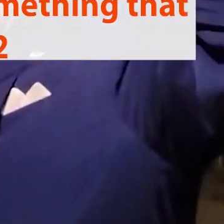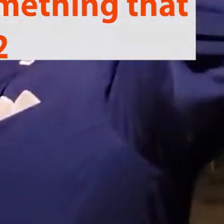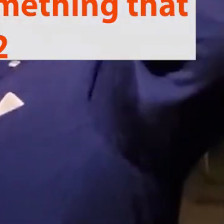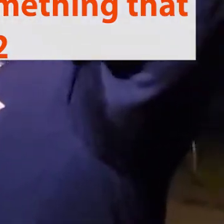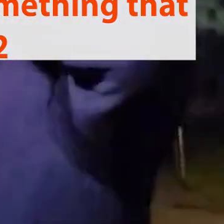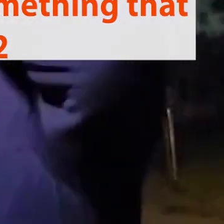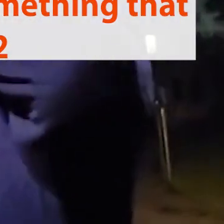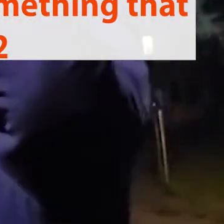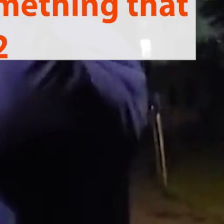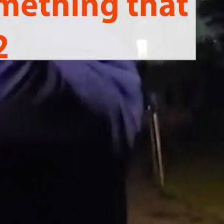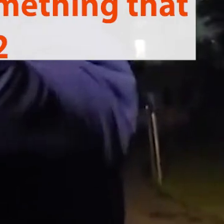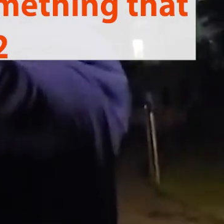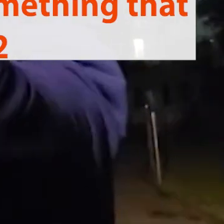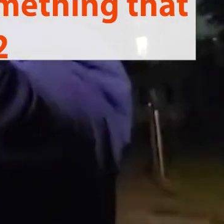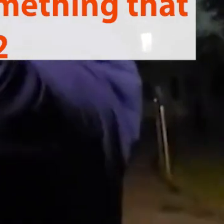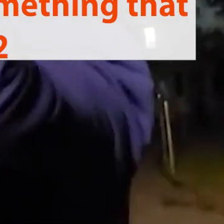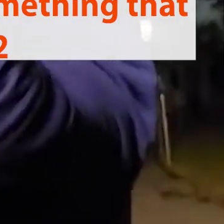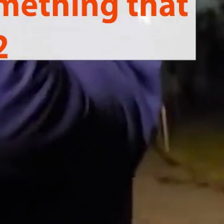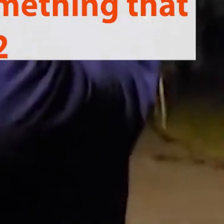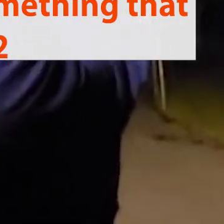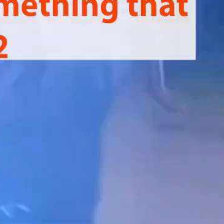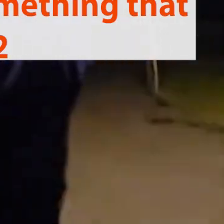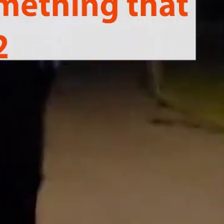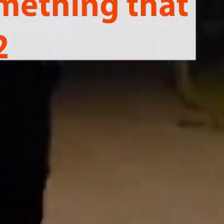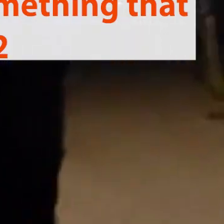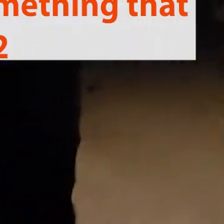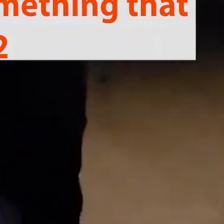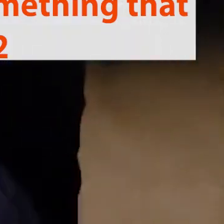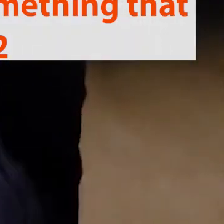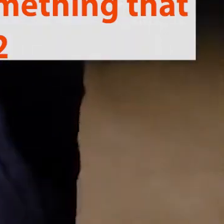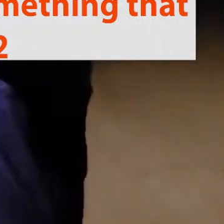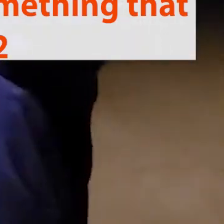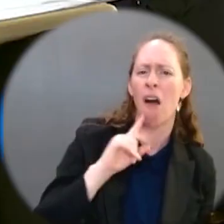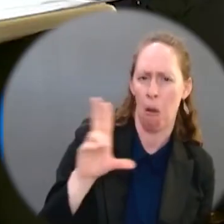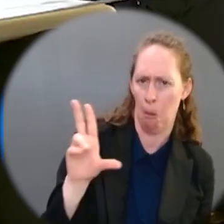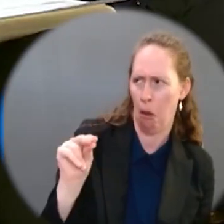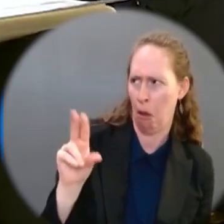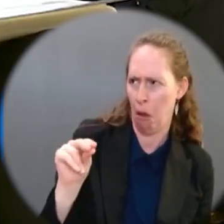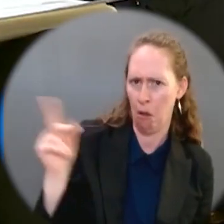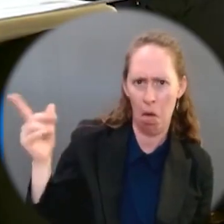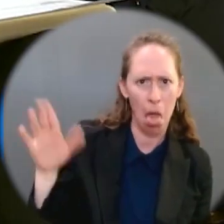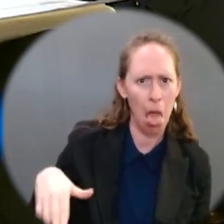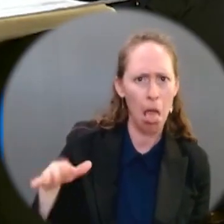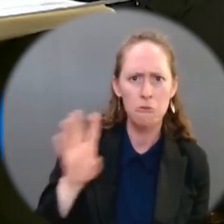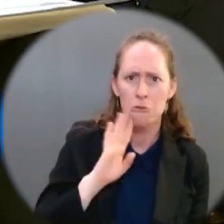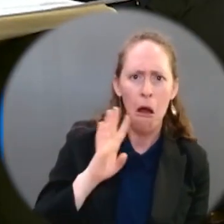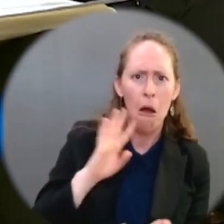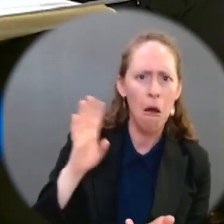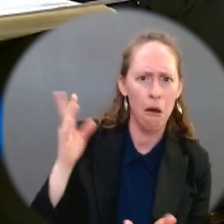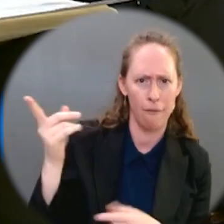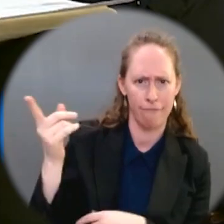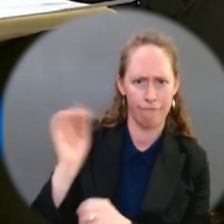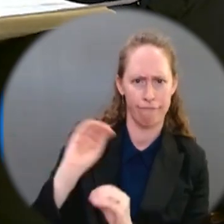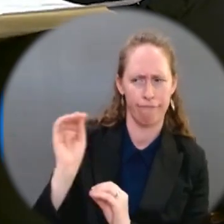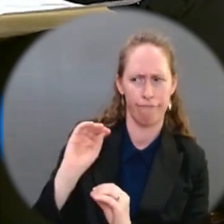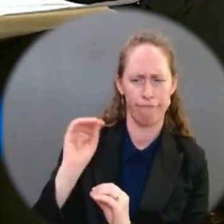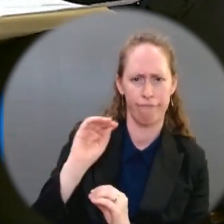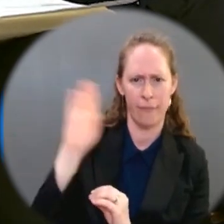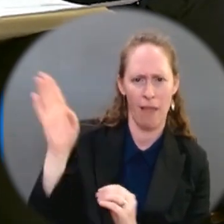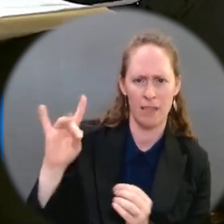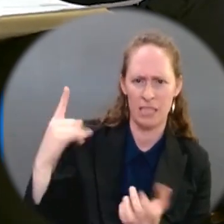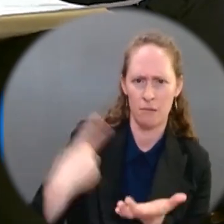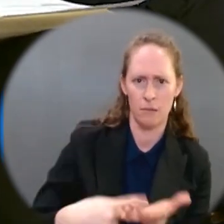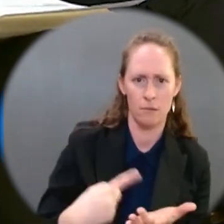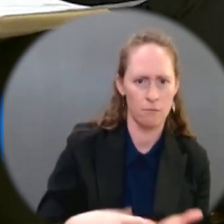matters? I'm happy to answer questions that matter. Will inflation go down from here, Mr. The foreign minister says he was there and he didn't hear